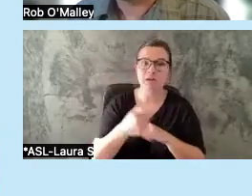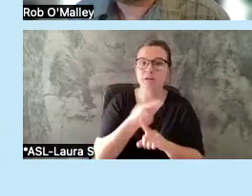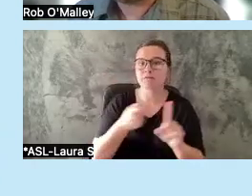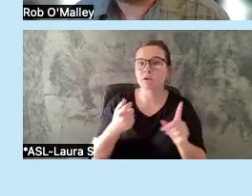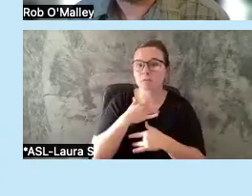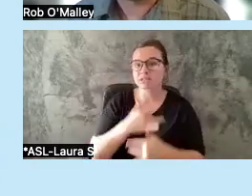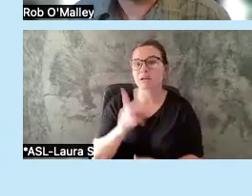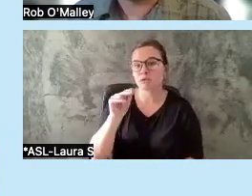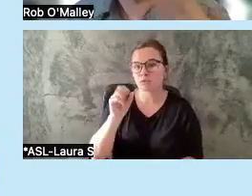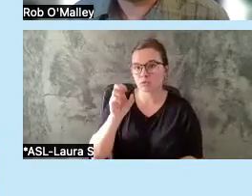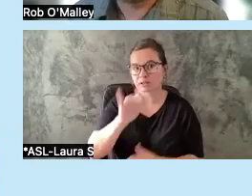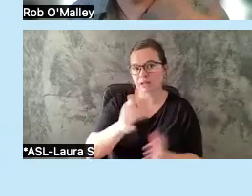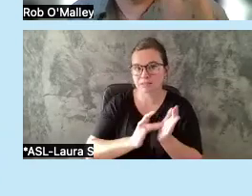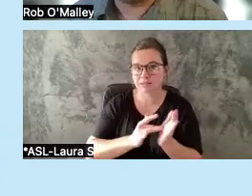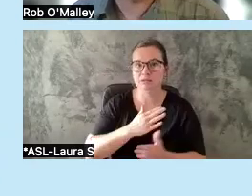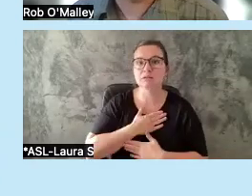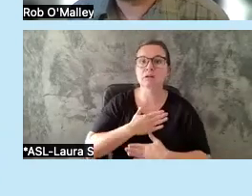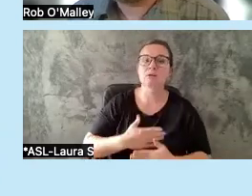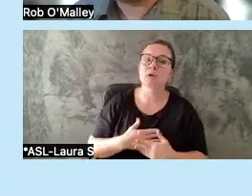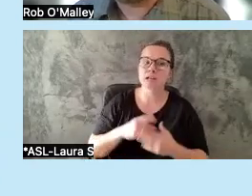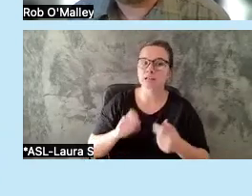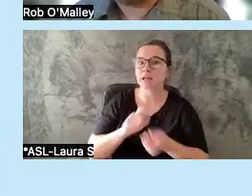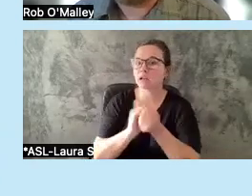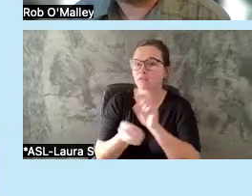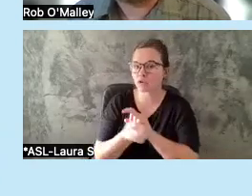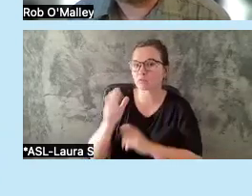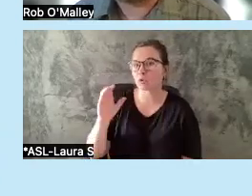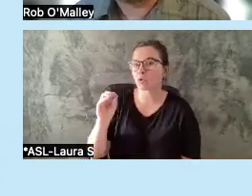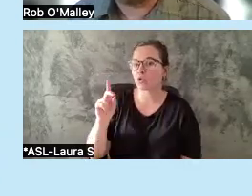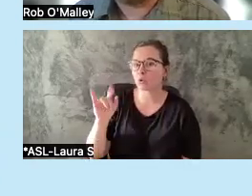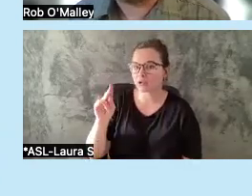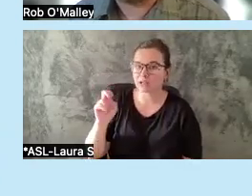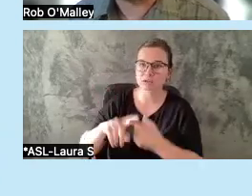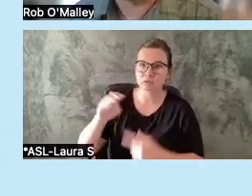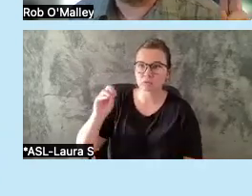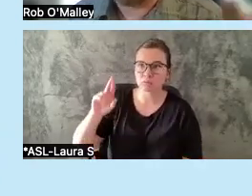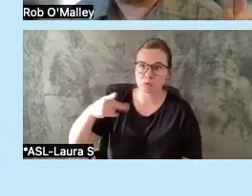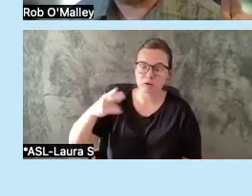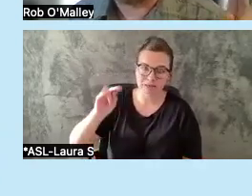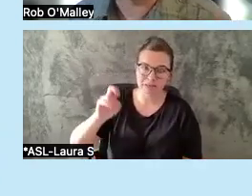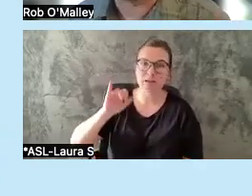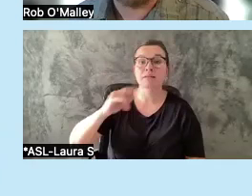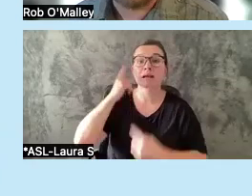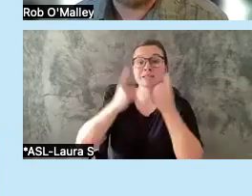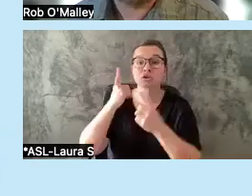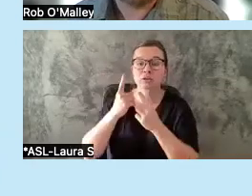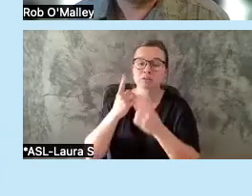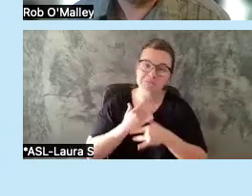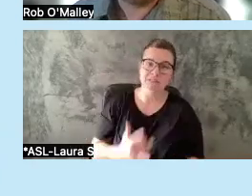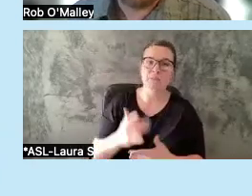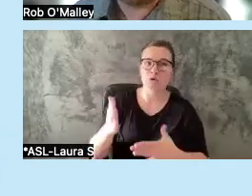typical dose of the medication. So their body converts codeine to morphine at kind of what's considered the typical